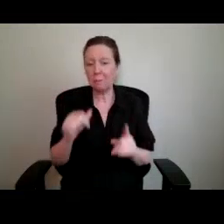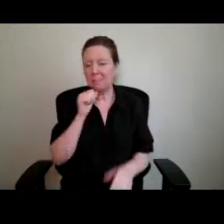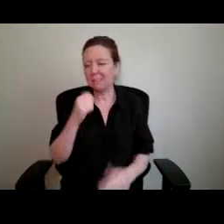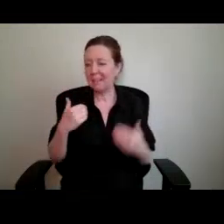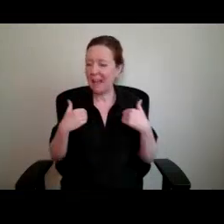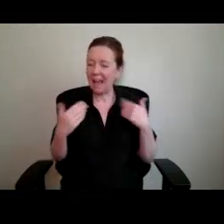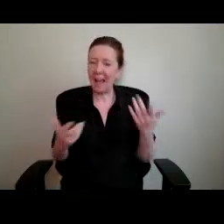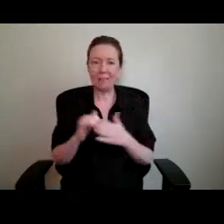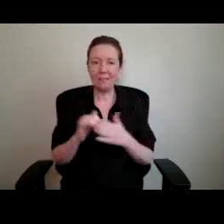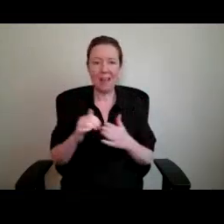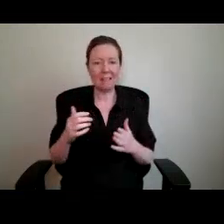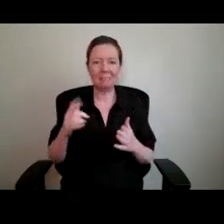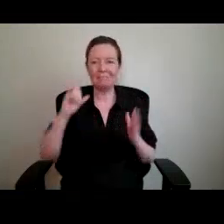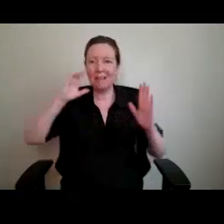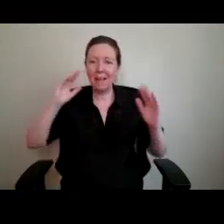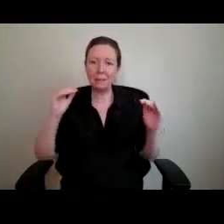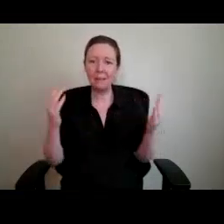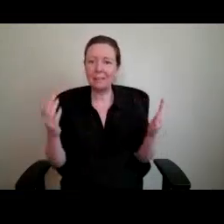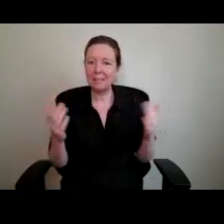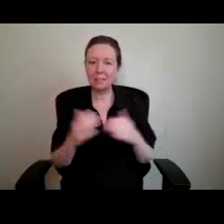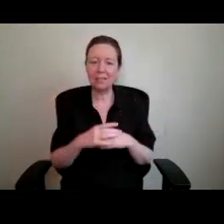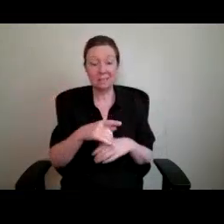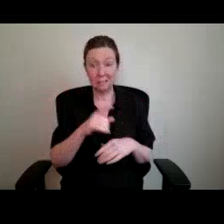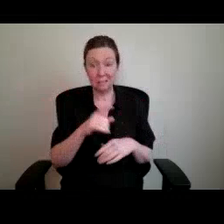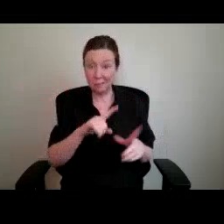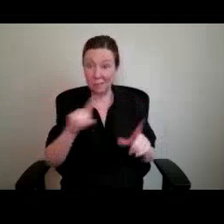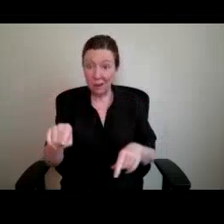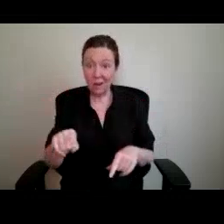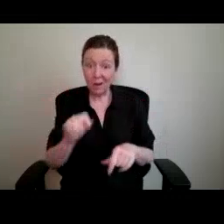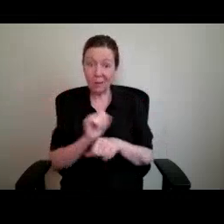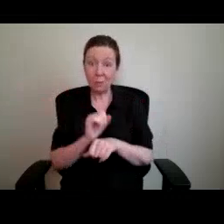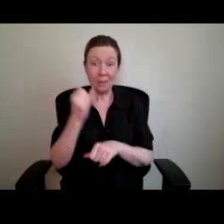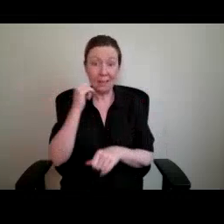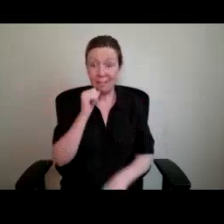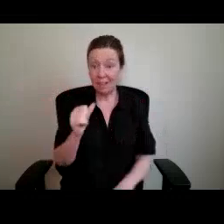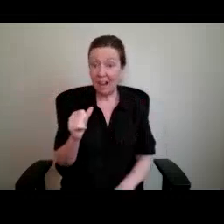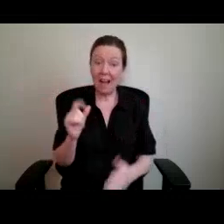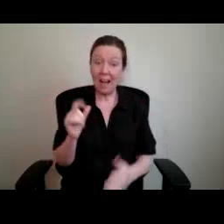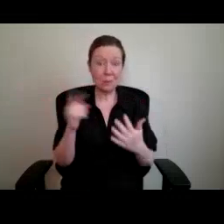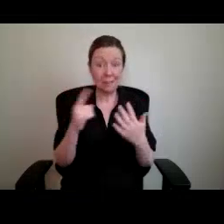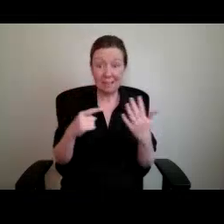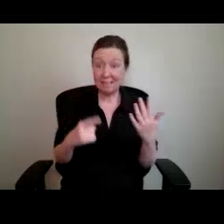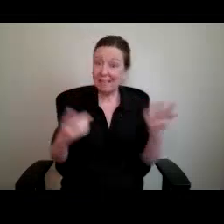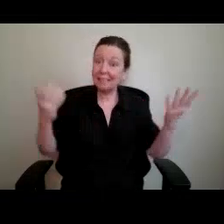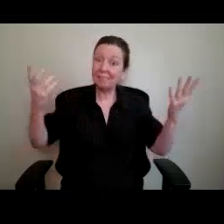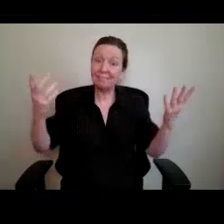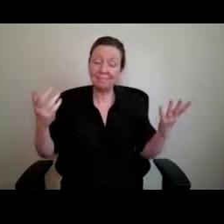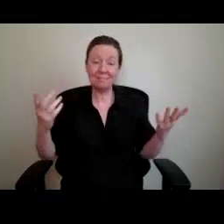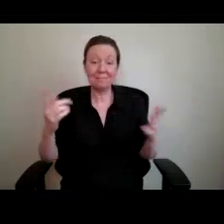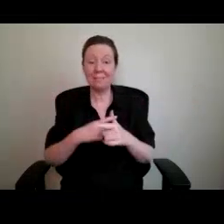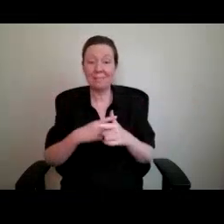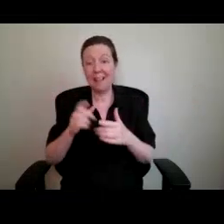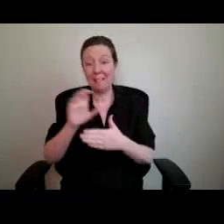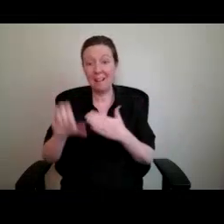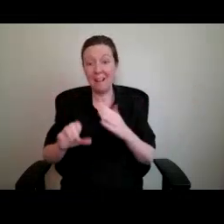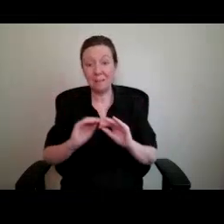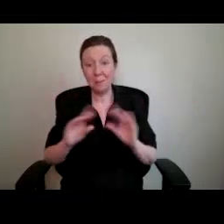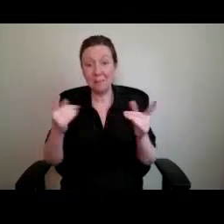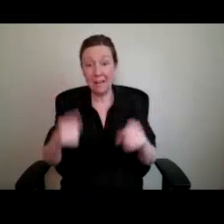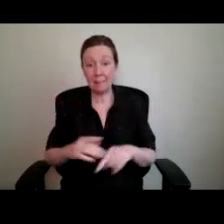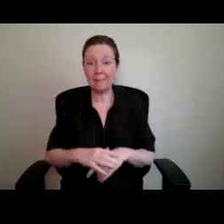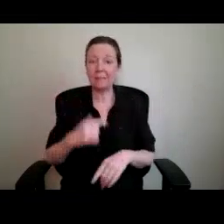that expectation of you're going to do this, and if you don't do this, there's going to be a clear consequence. I've been working with her now